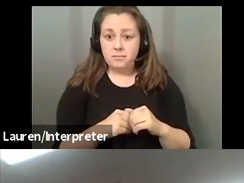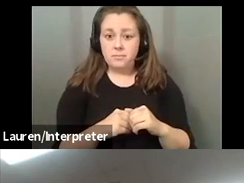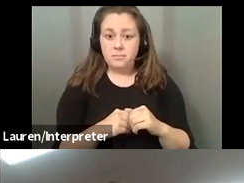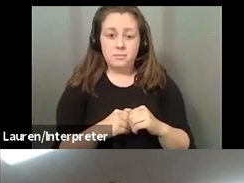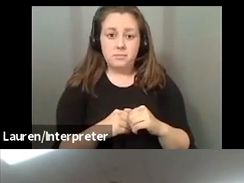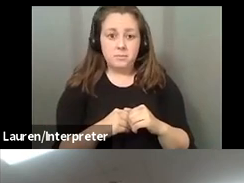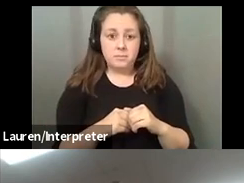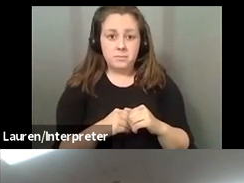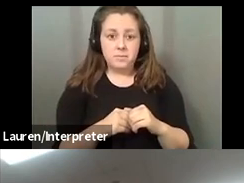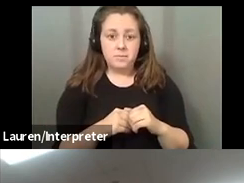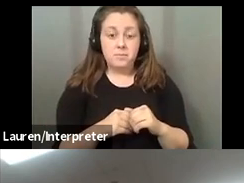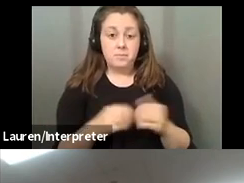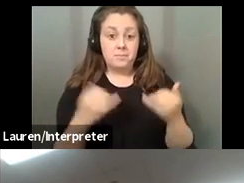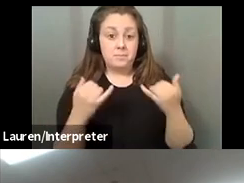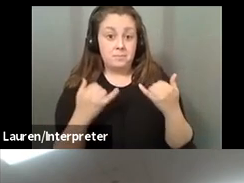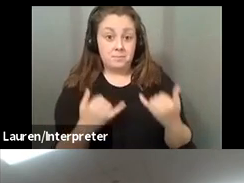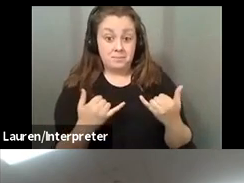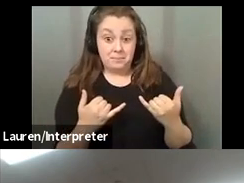I am going to start by